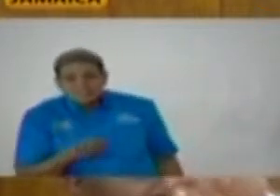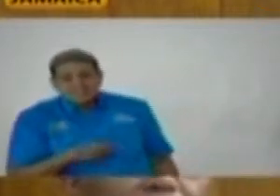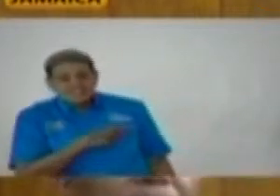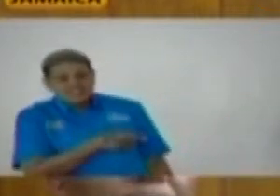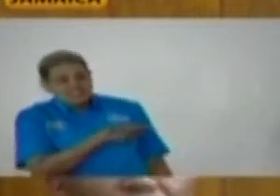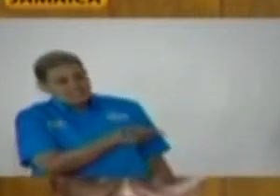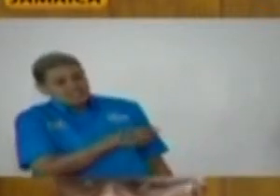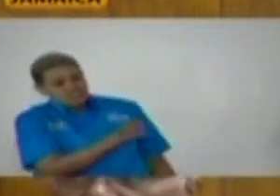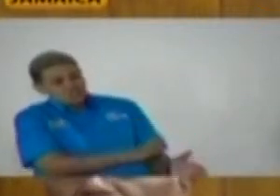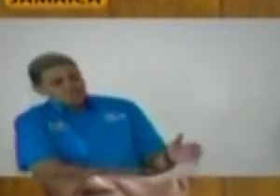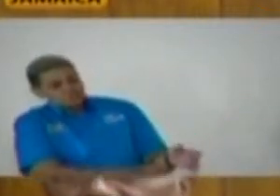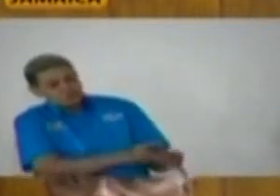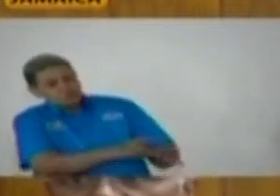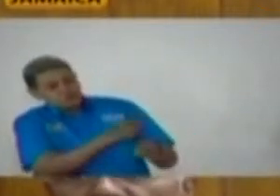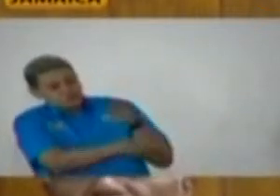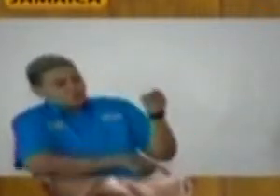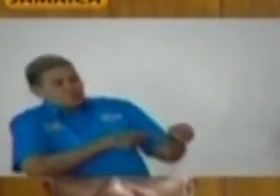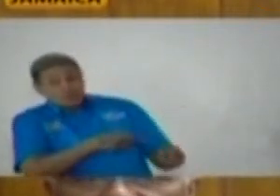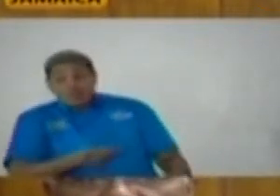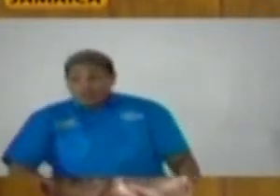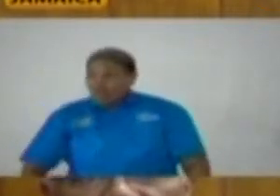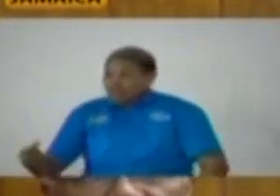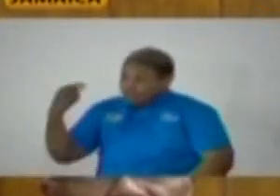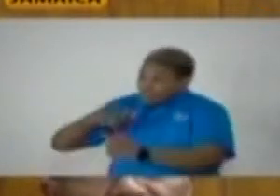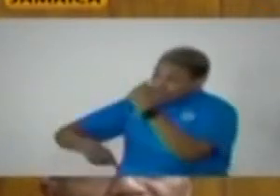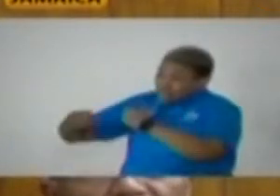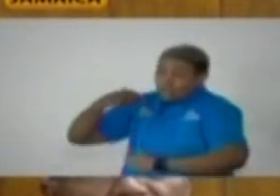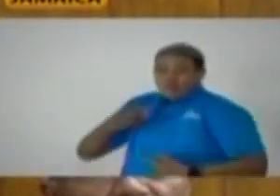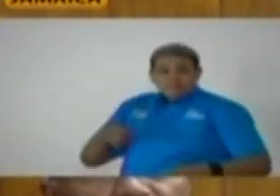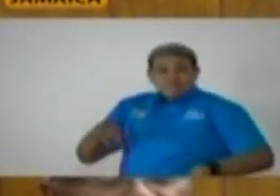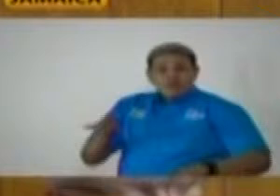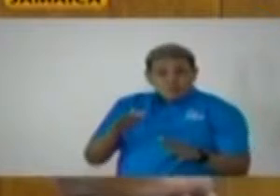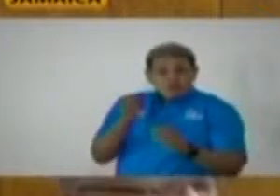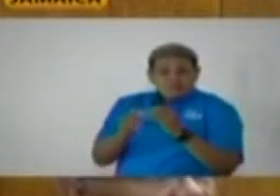this and me's are that. Madam Speaker, we have to find a way to